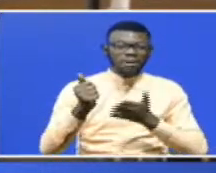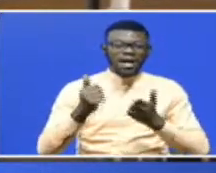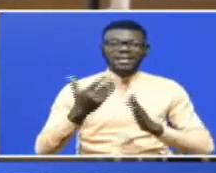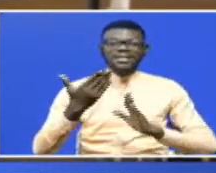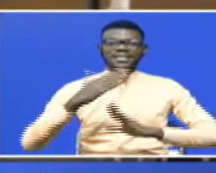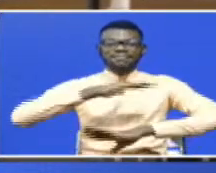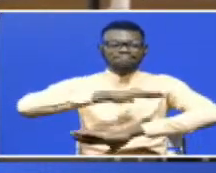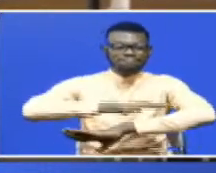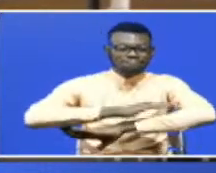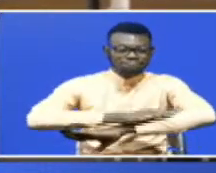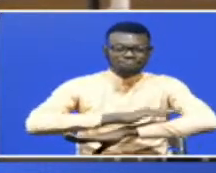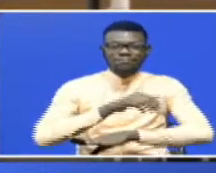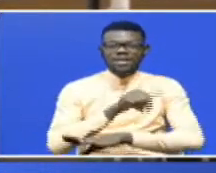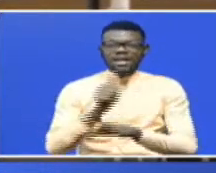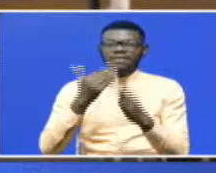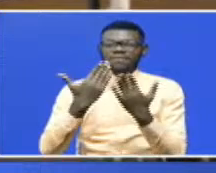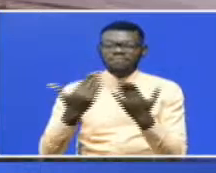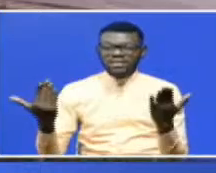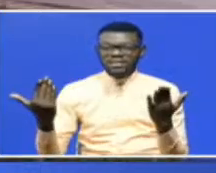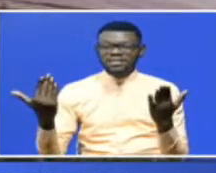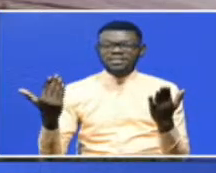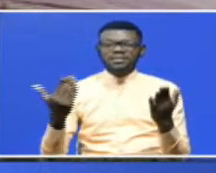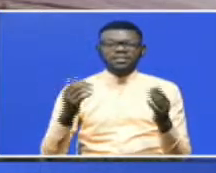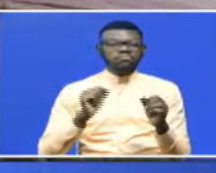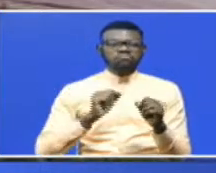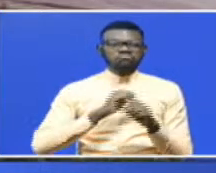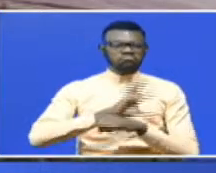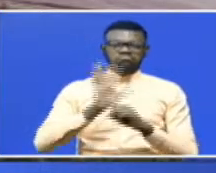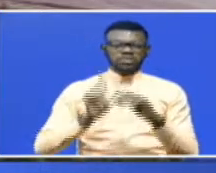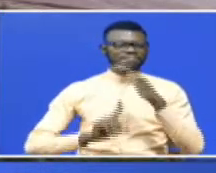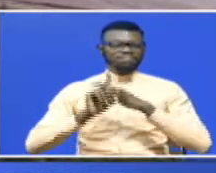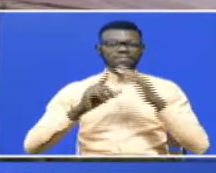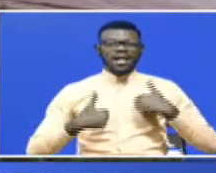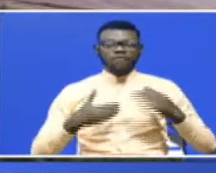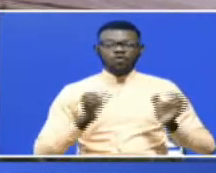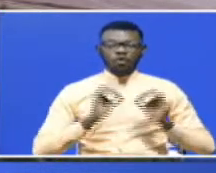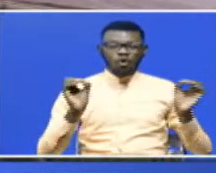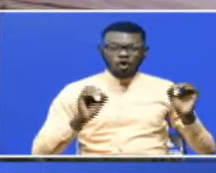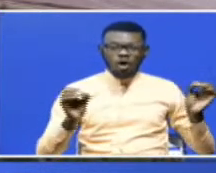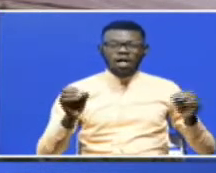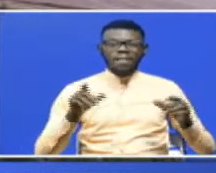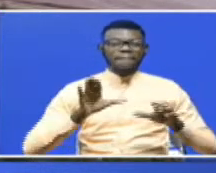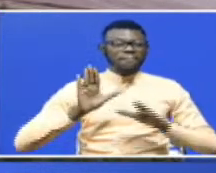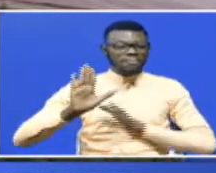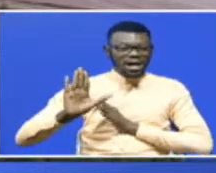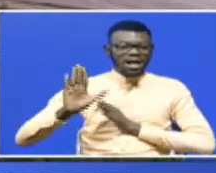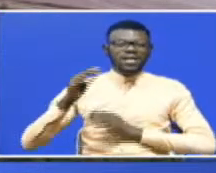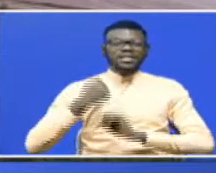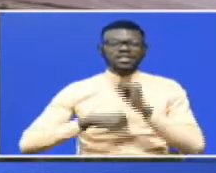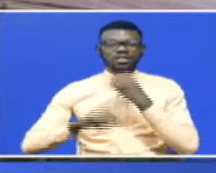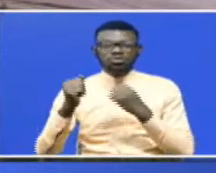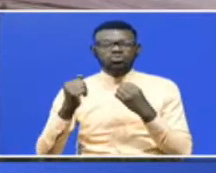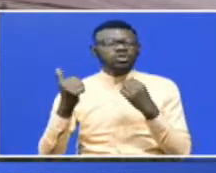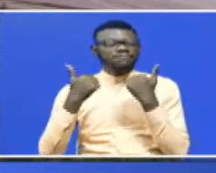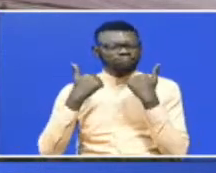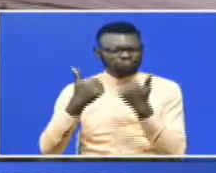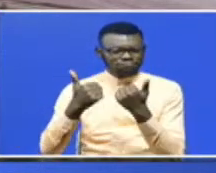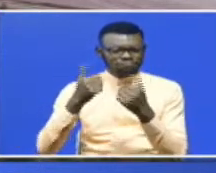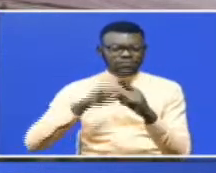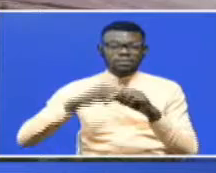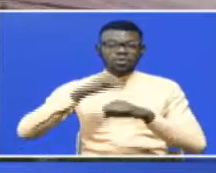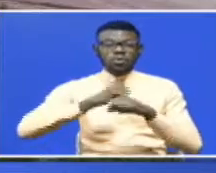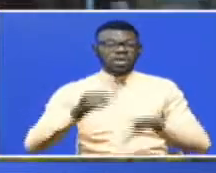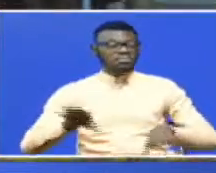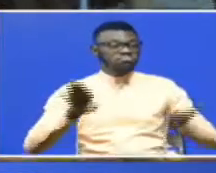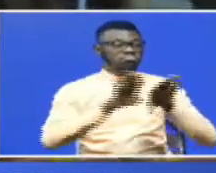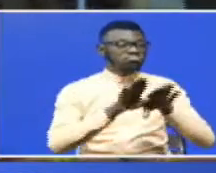learning equipment, there was not a COVID-19. Her efforts and benevolence came in handy during the long closures of school, when